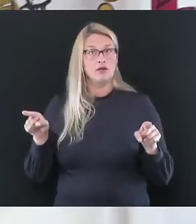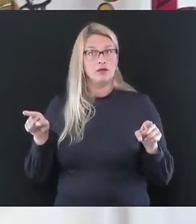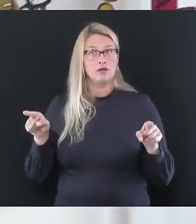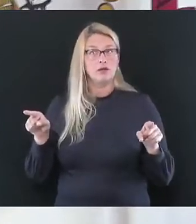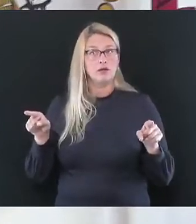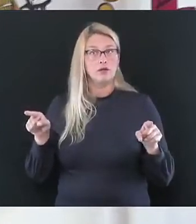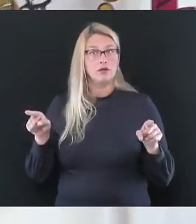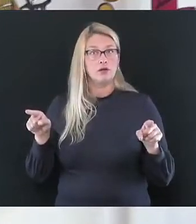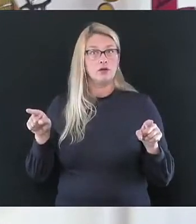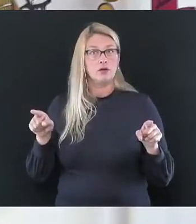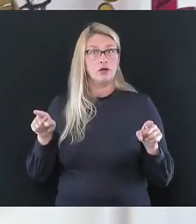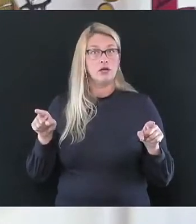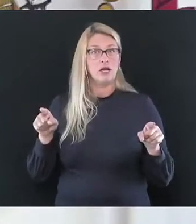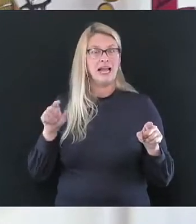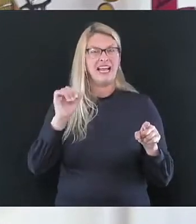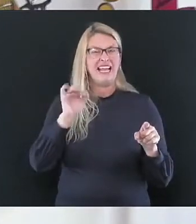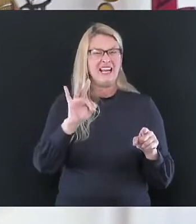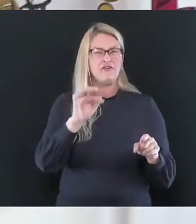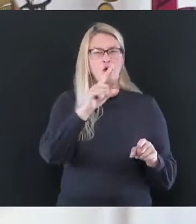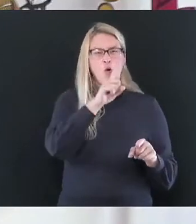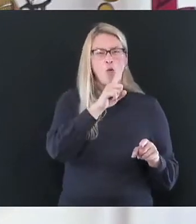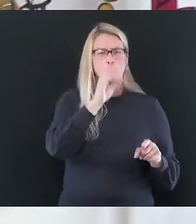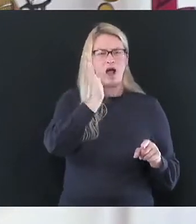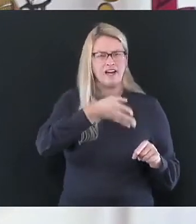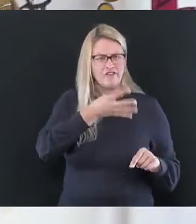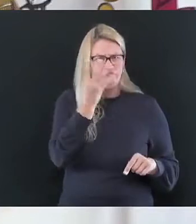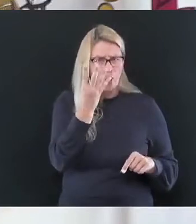if a